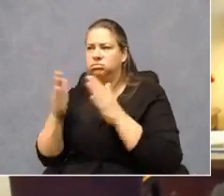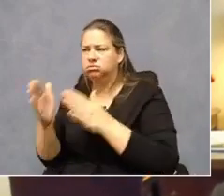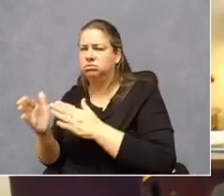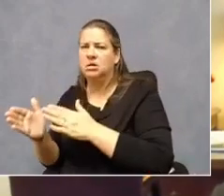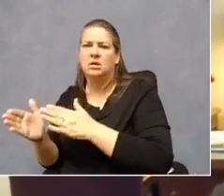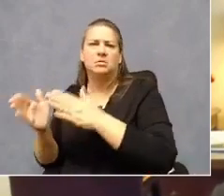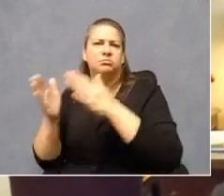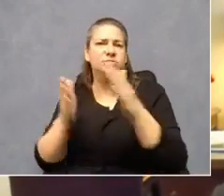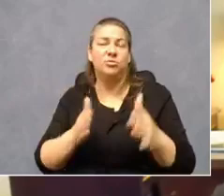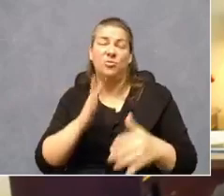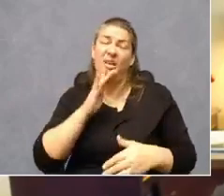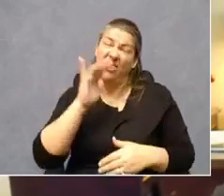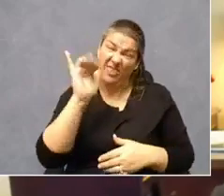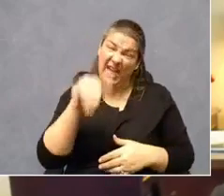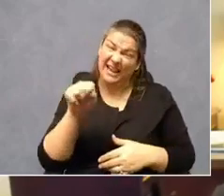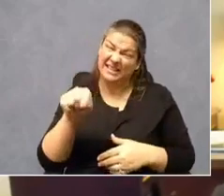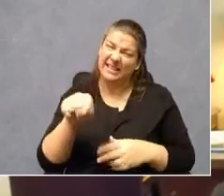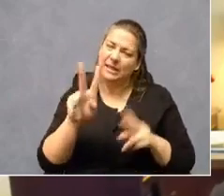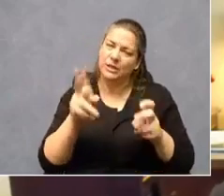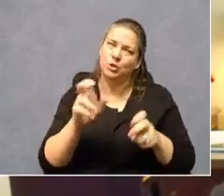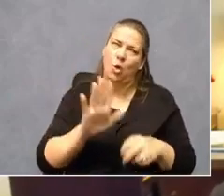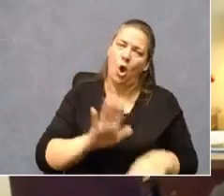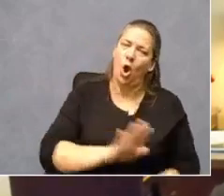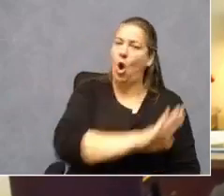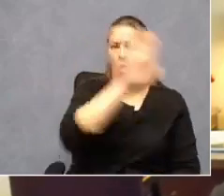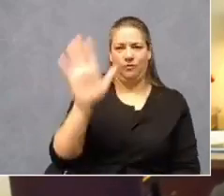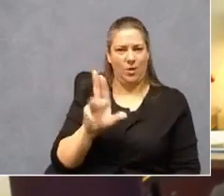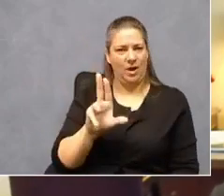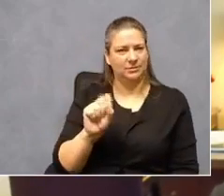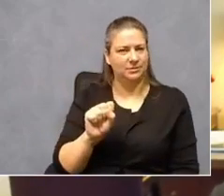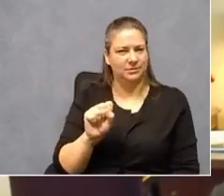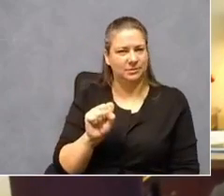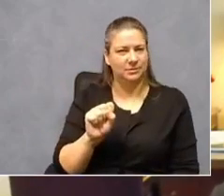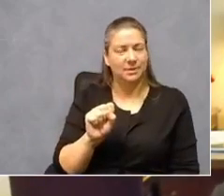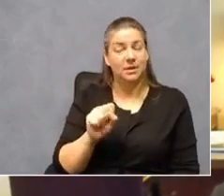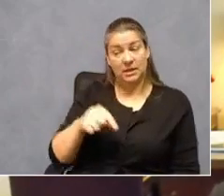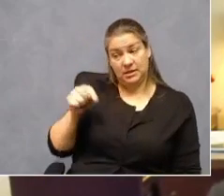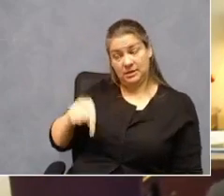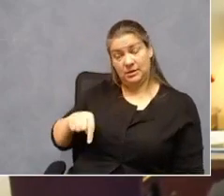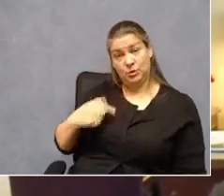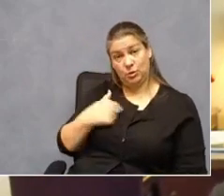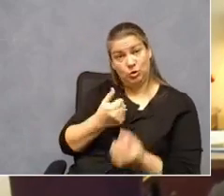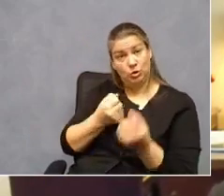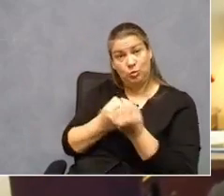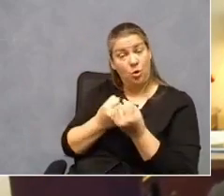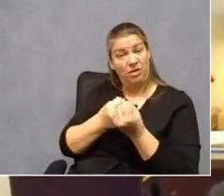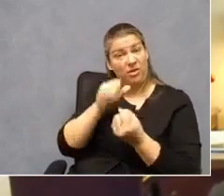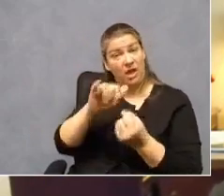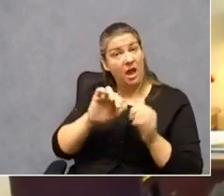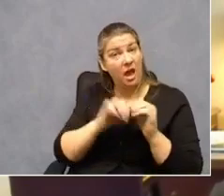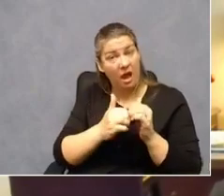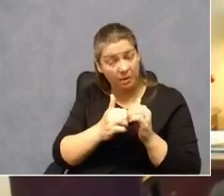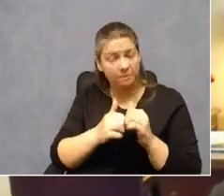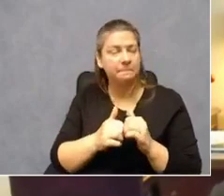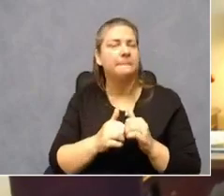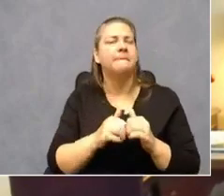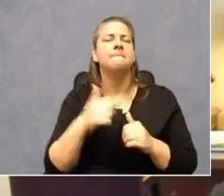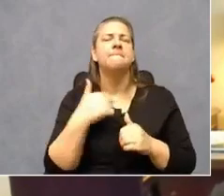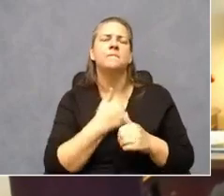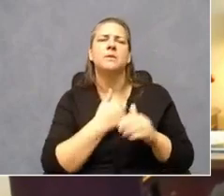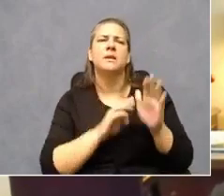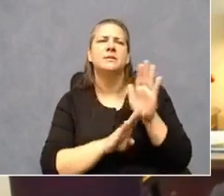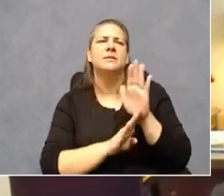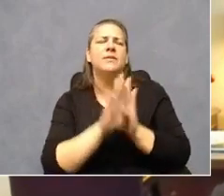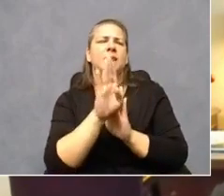the country. Some of the things we've done to support that, we've been working on and developing what is called